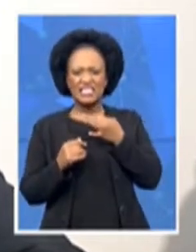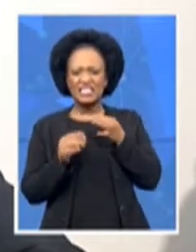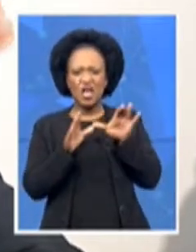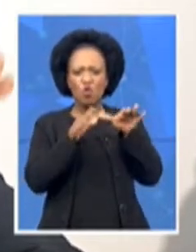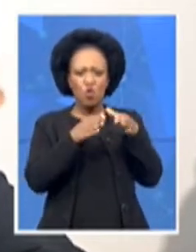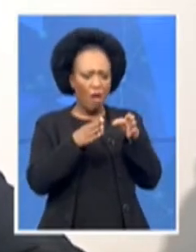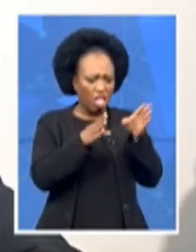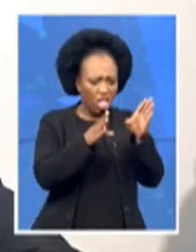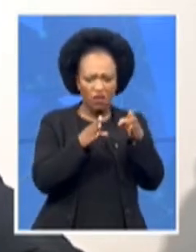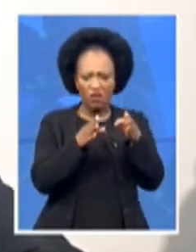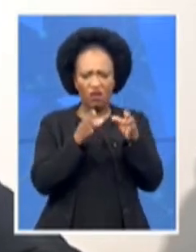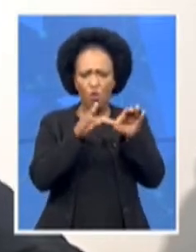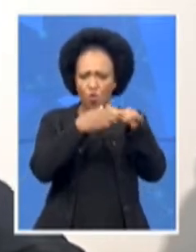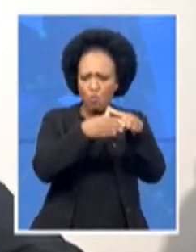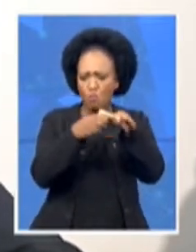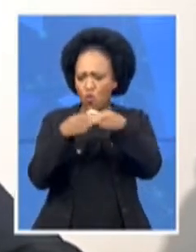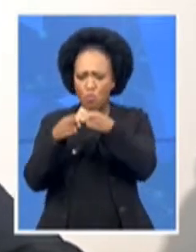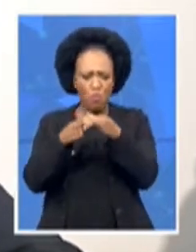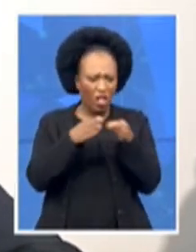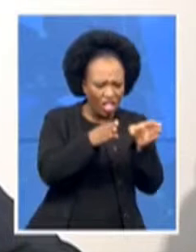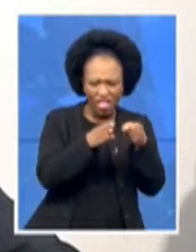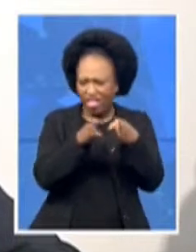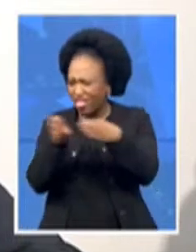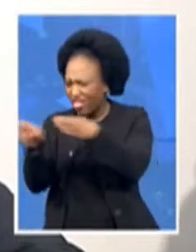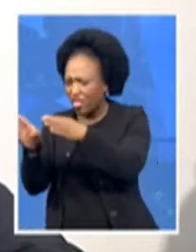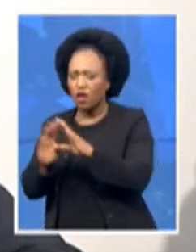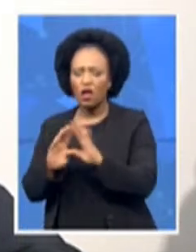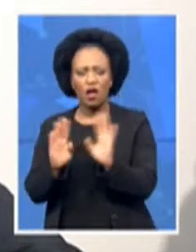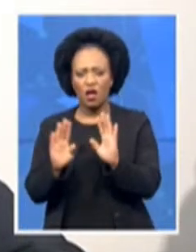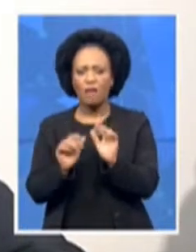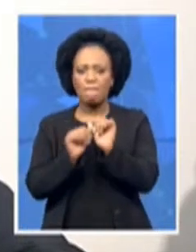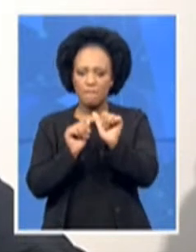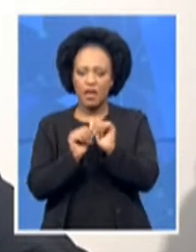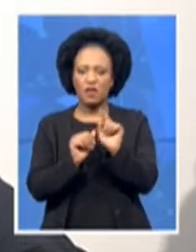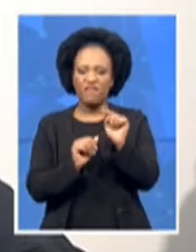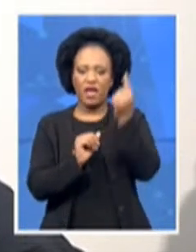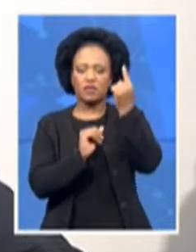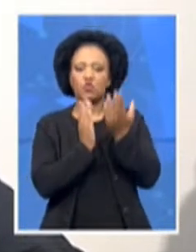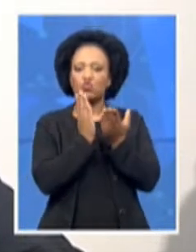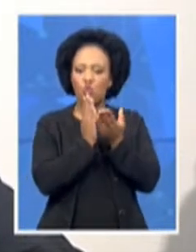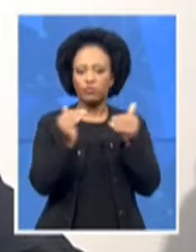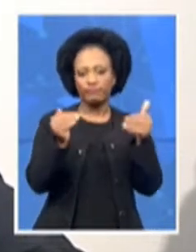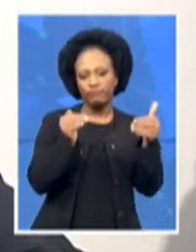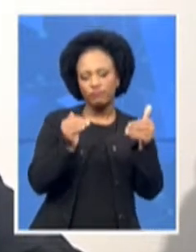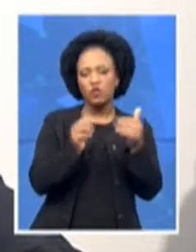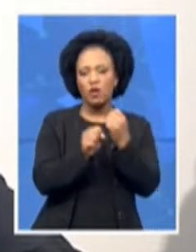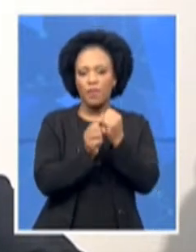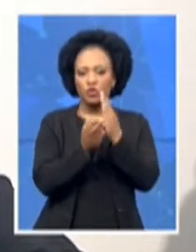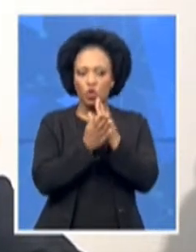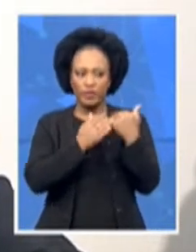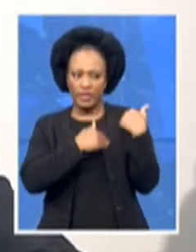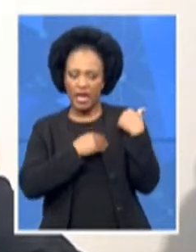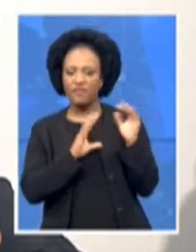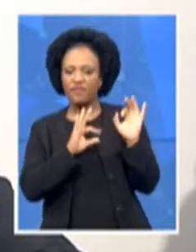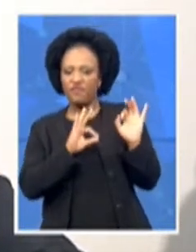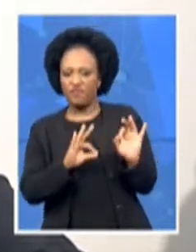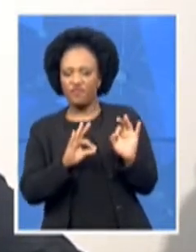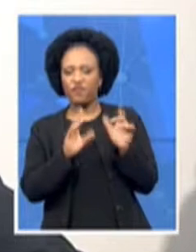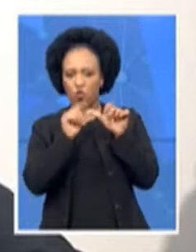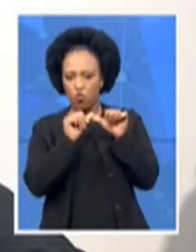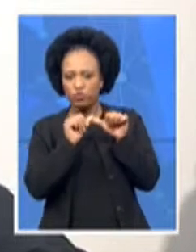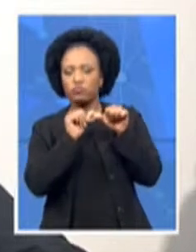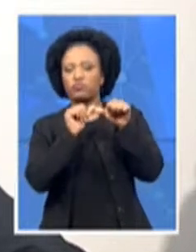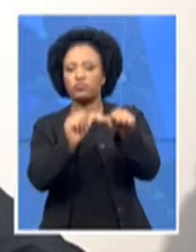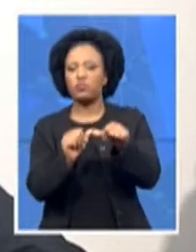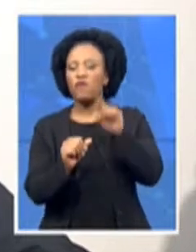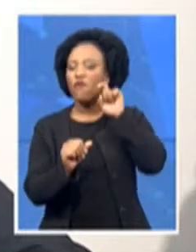Let's try and manage the schools, keep them safe and so on. Keep on pushing for the older people to be vaccinated.